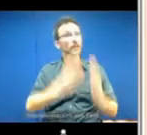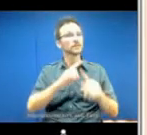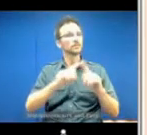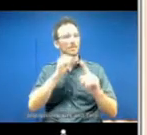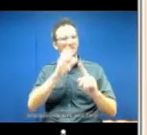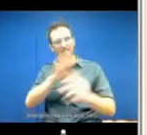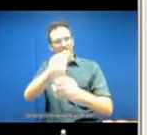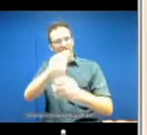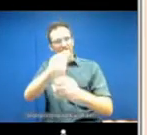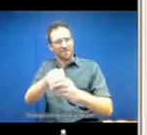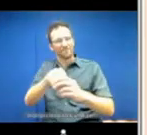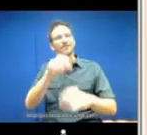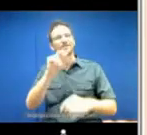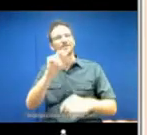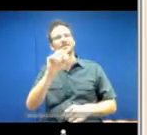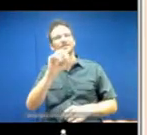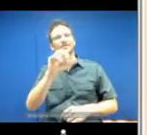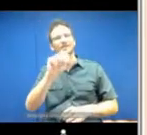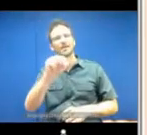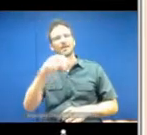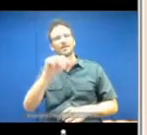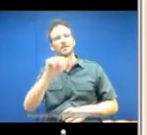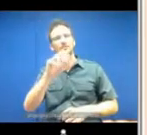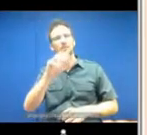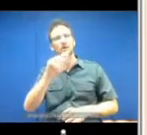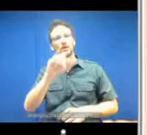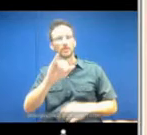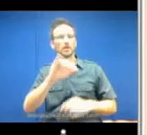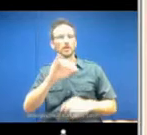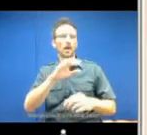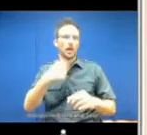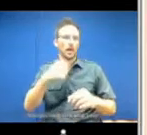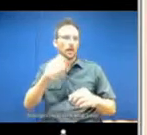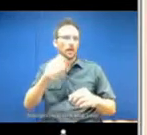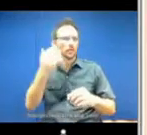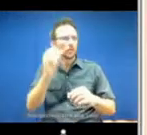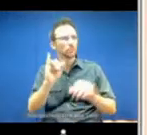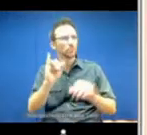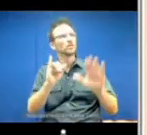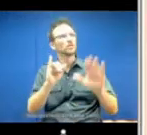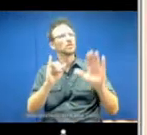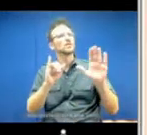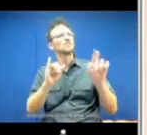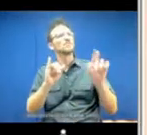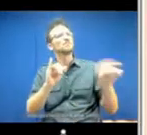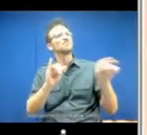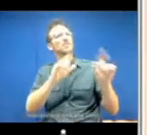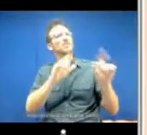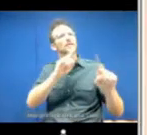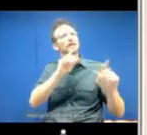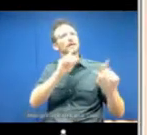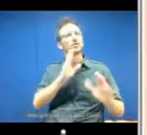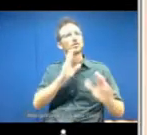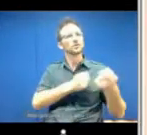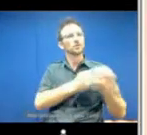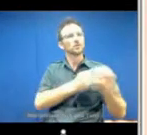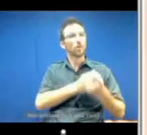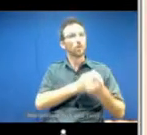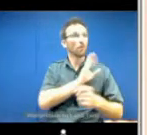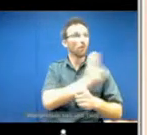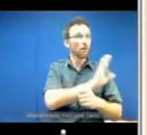know I should know this, but I want to know which side they support. Typically, they're going to